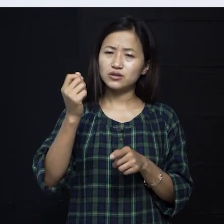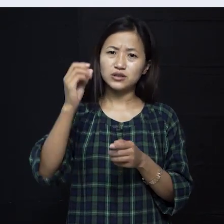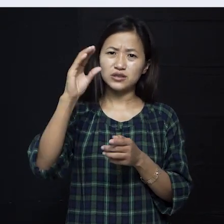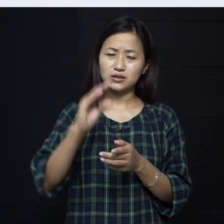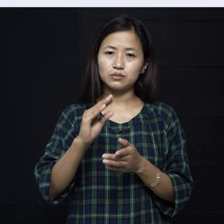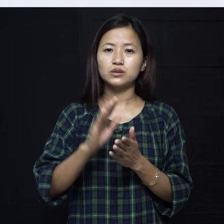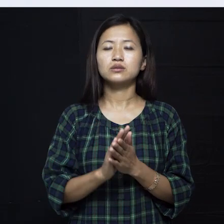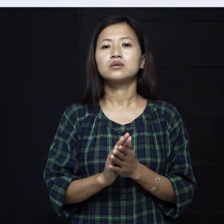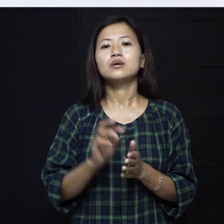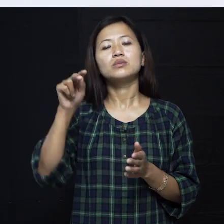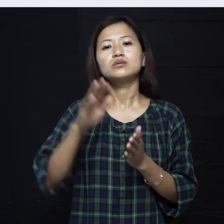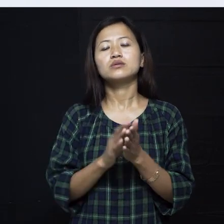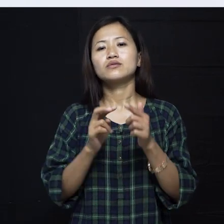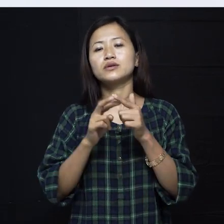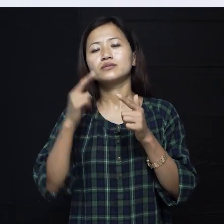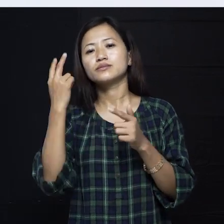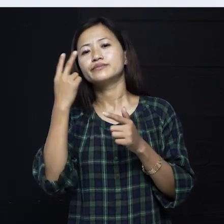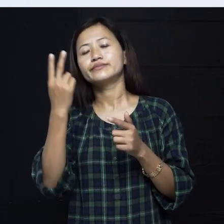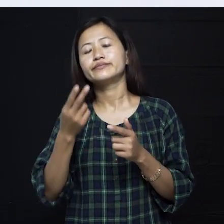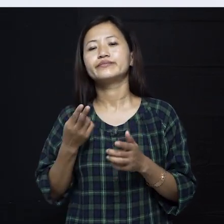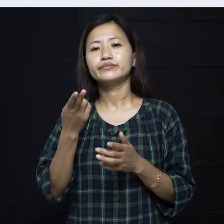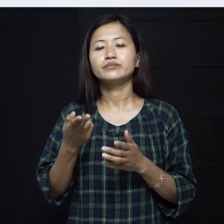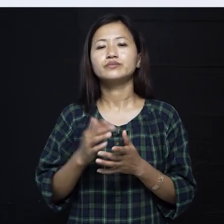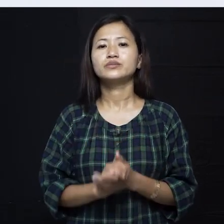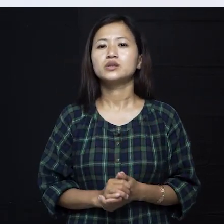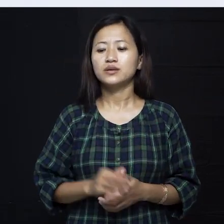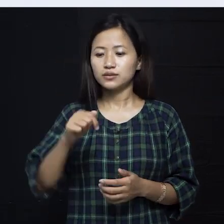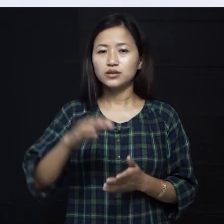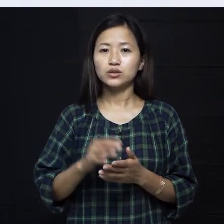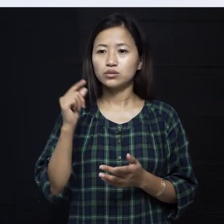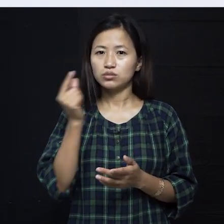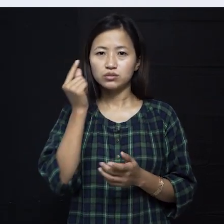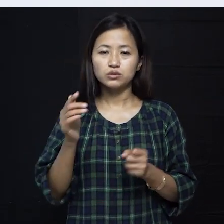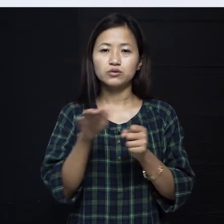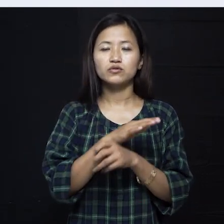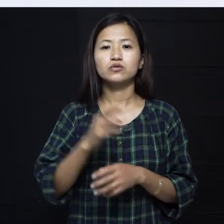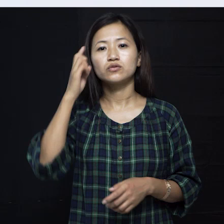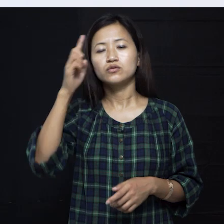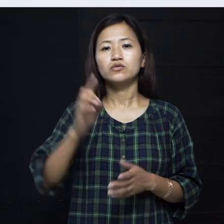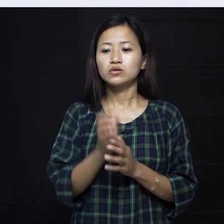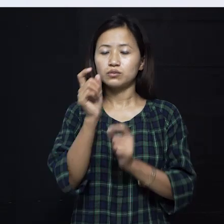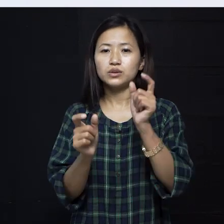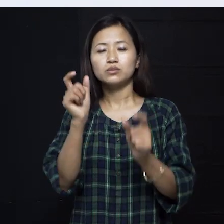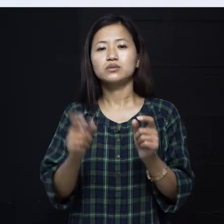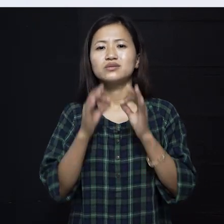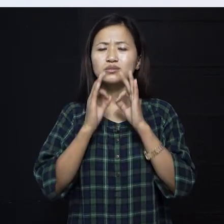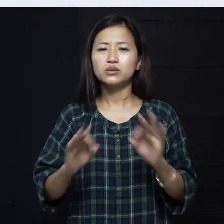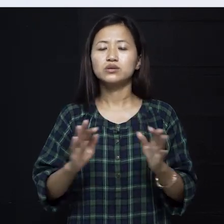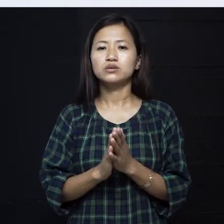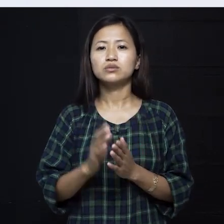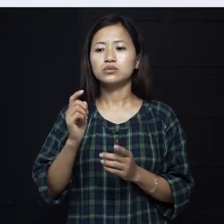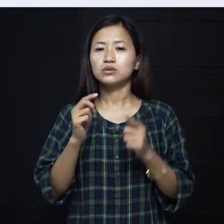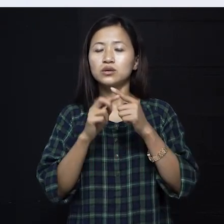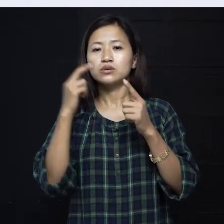of transportation. Okay, and this is very useful. It is very useful for people, especially to